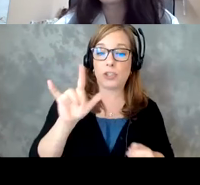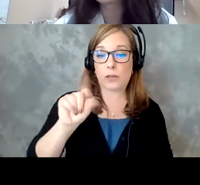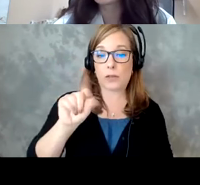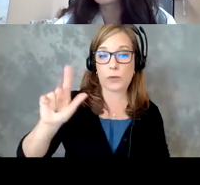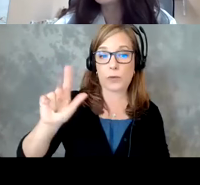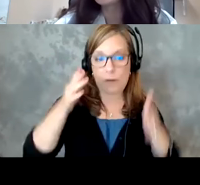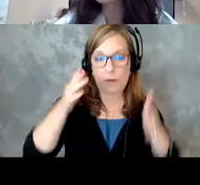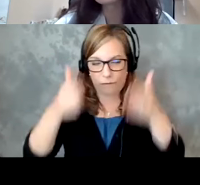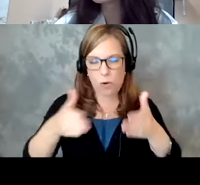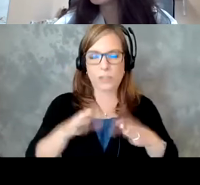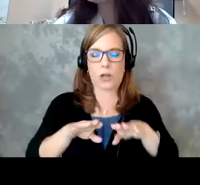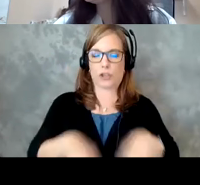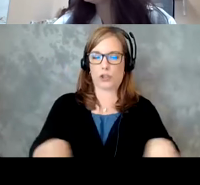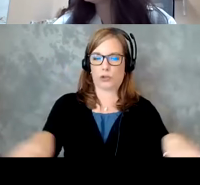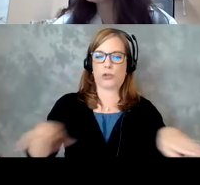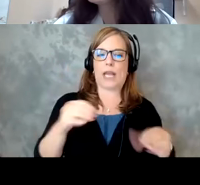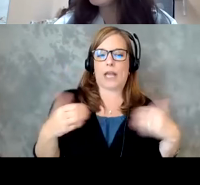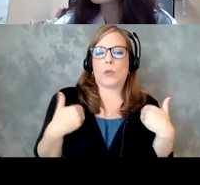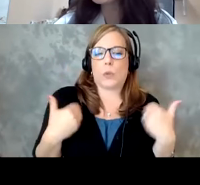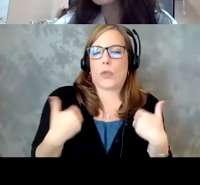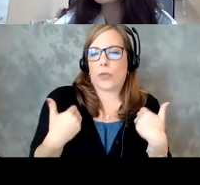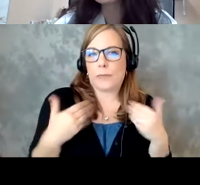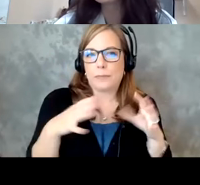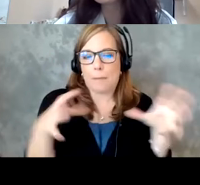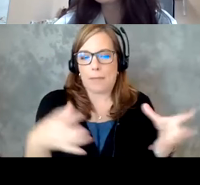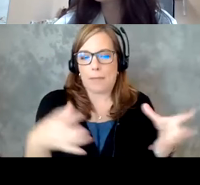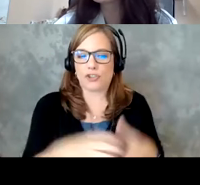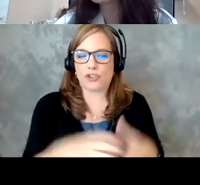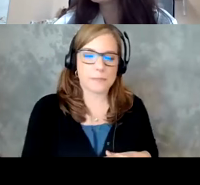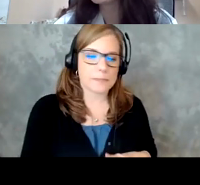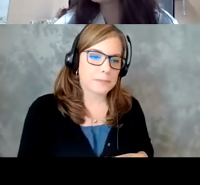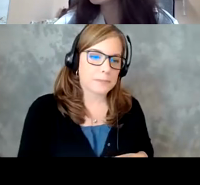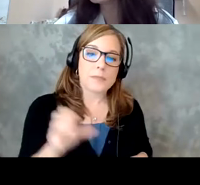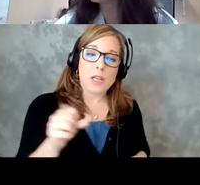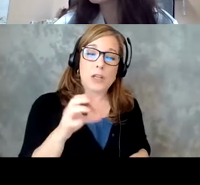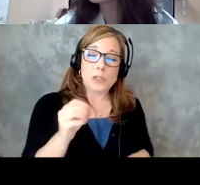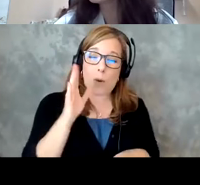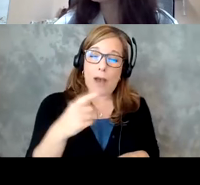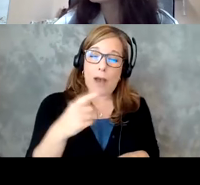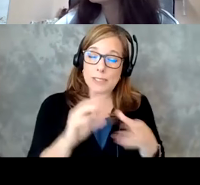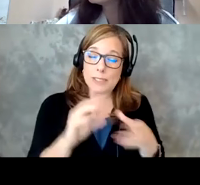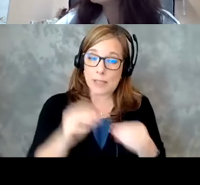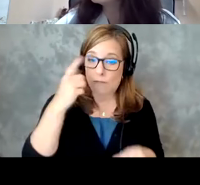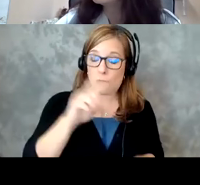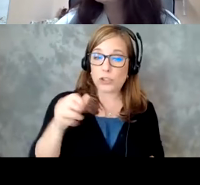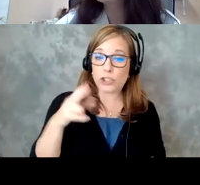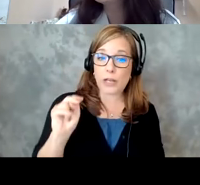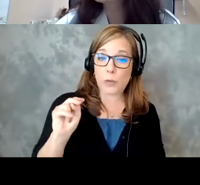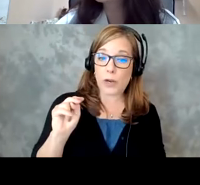current stakeholder efforts kind of in that space as well. And so I would say for the January